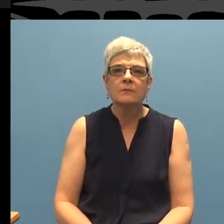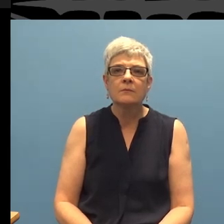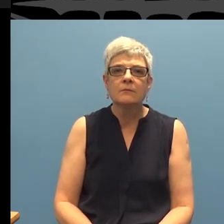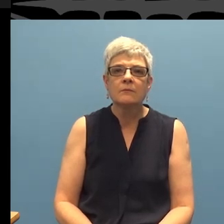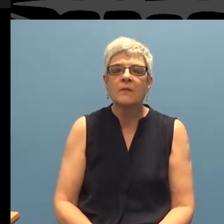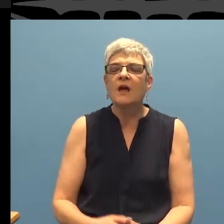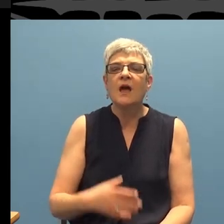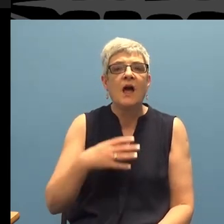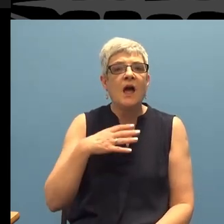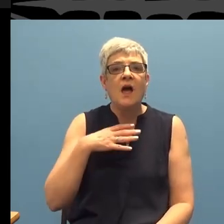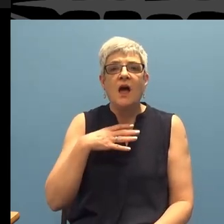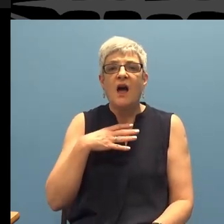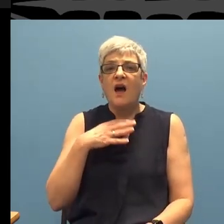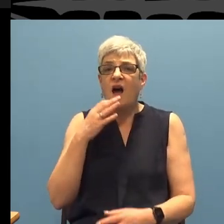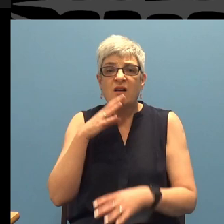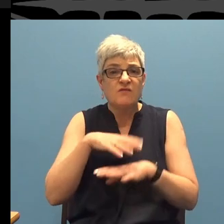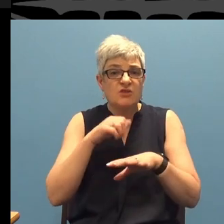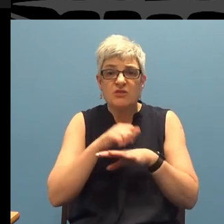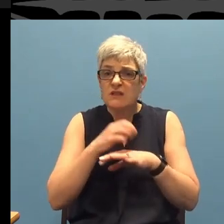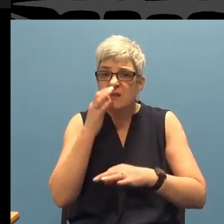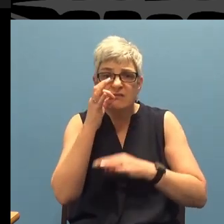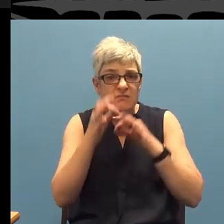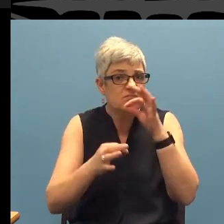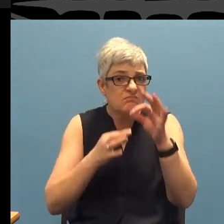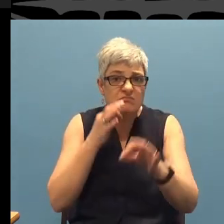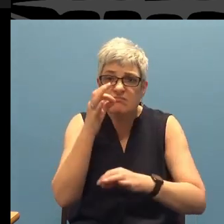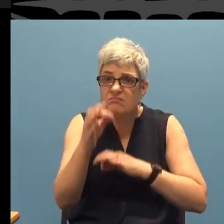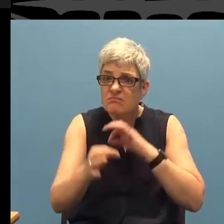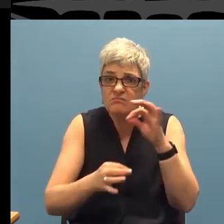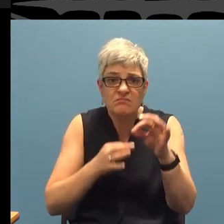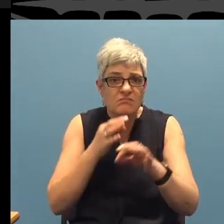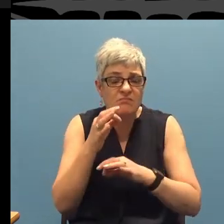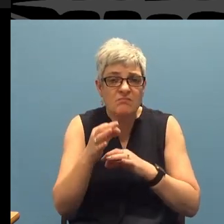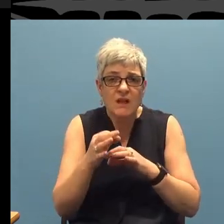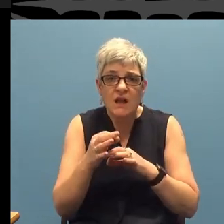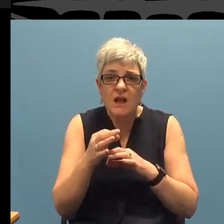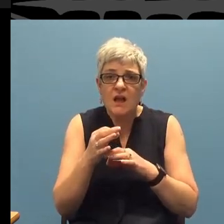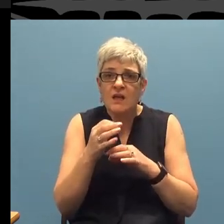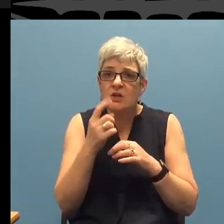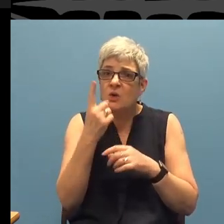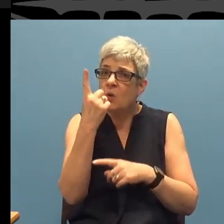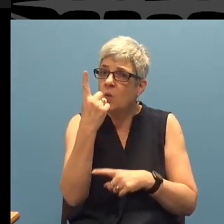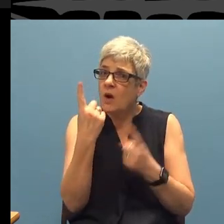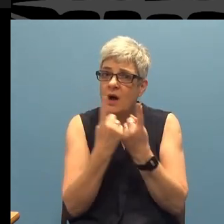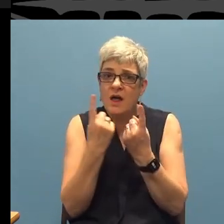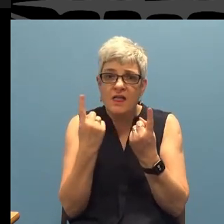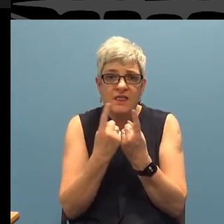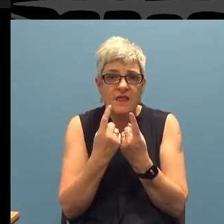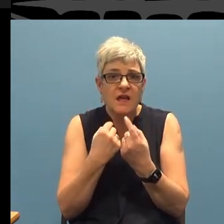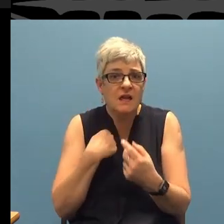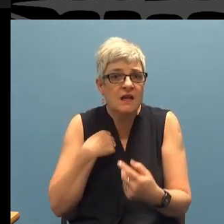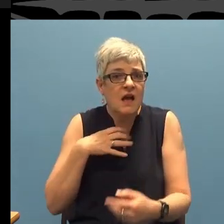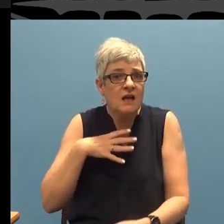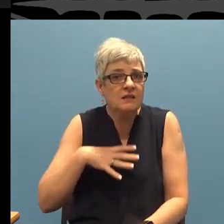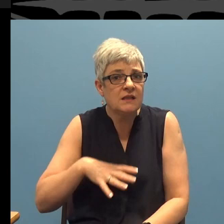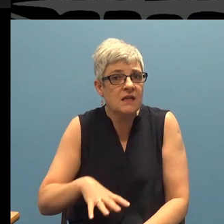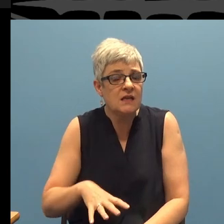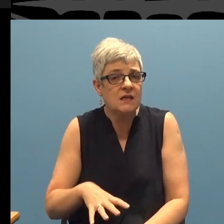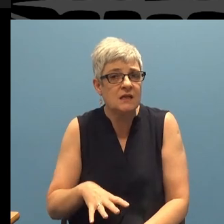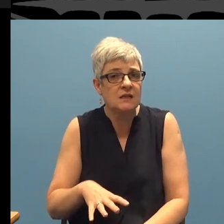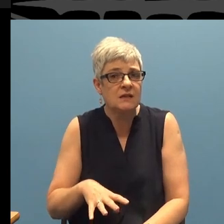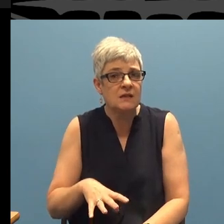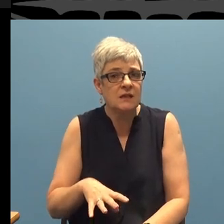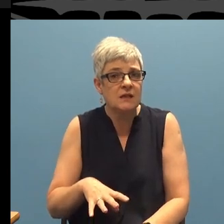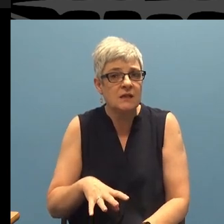I don't want a lot for Christmas. There is just one thing I